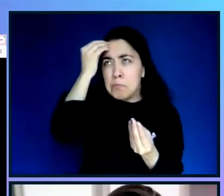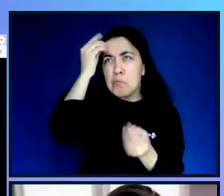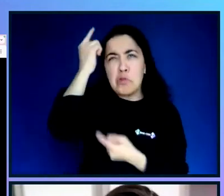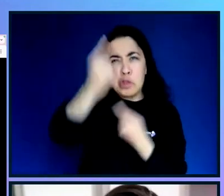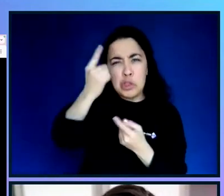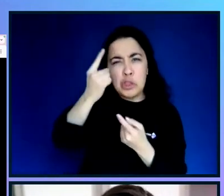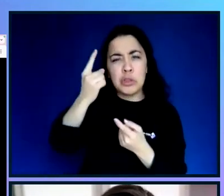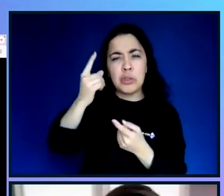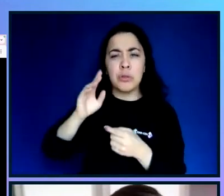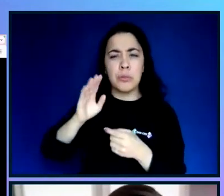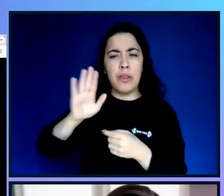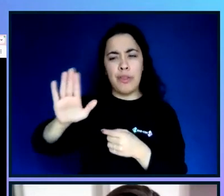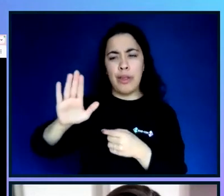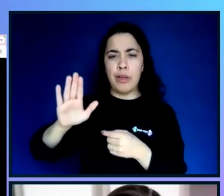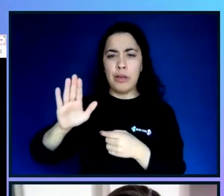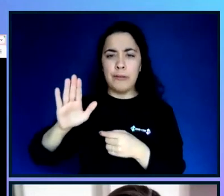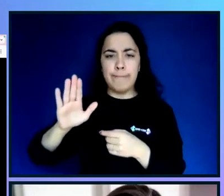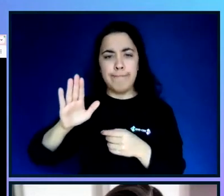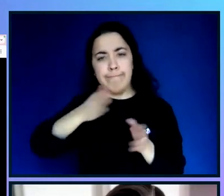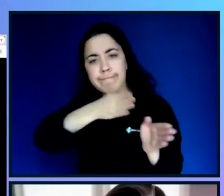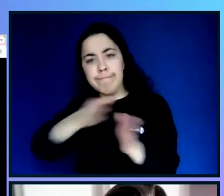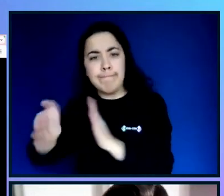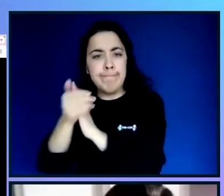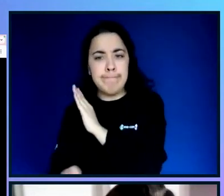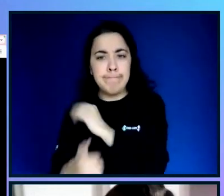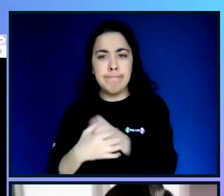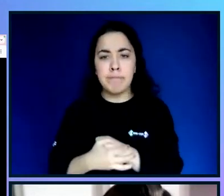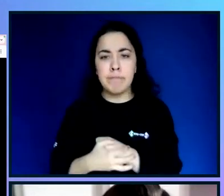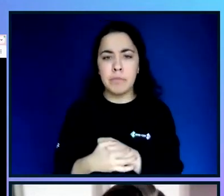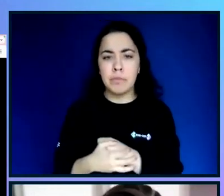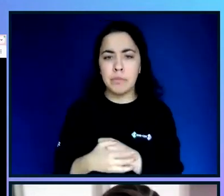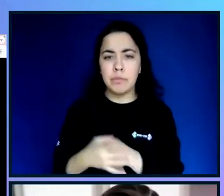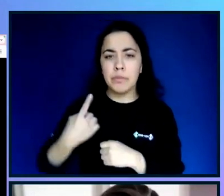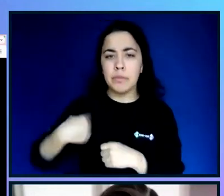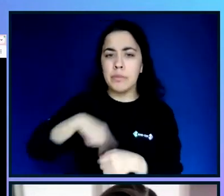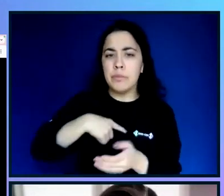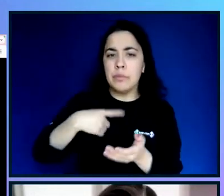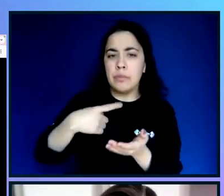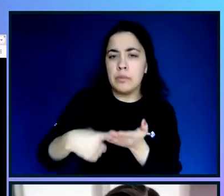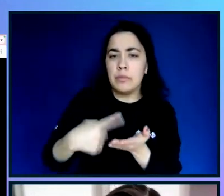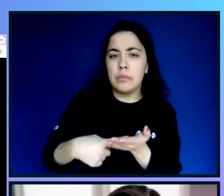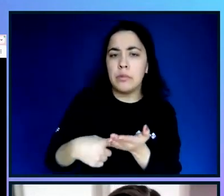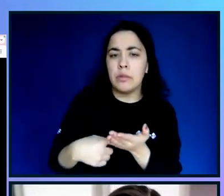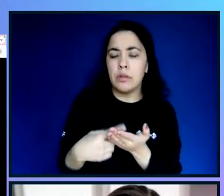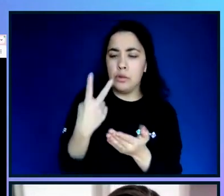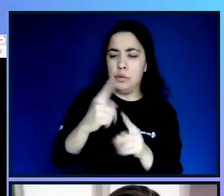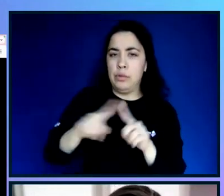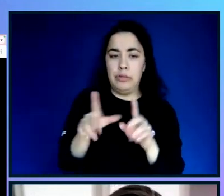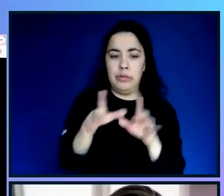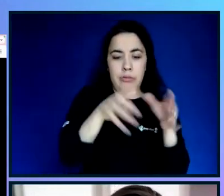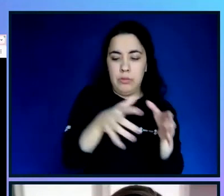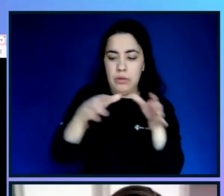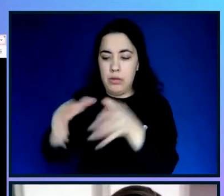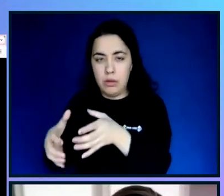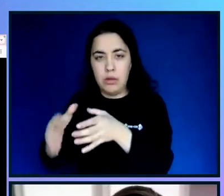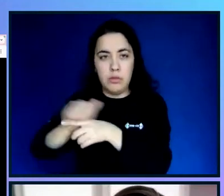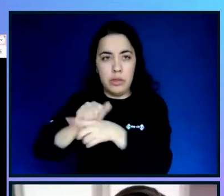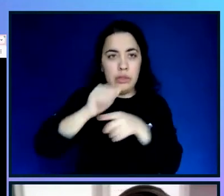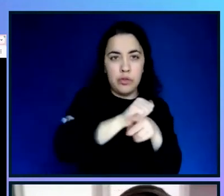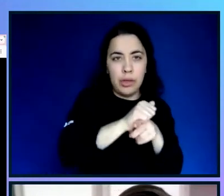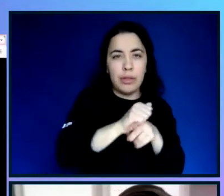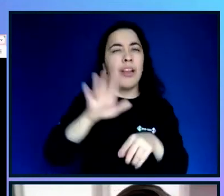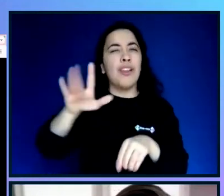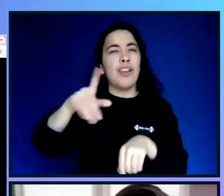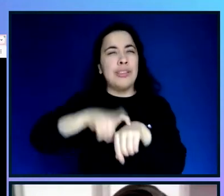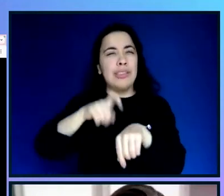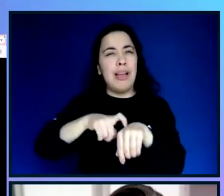time zones, which is why we talked about earlier having 2 different boot camps for different time zones. It